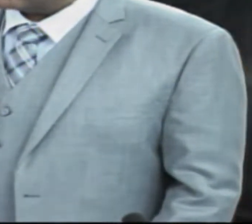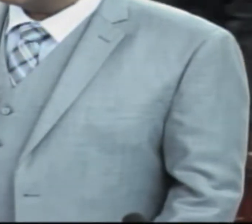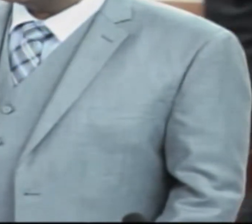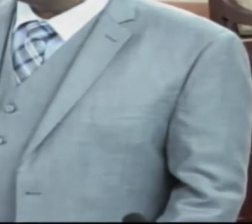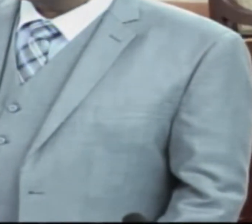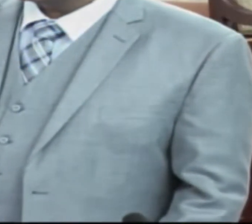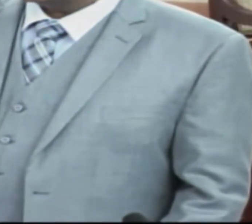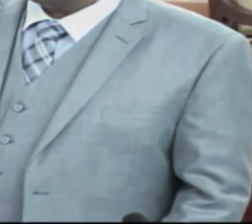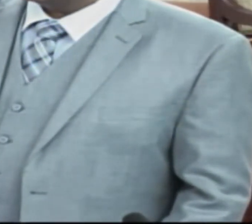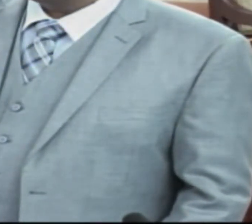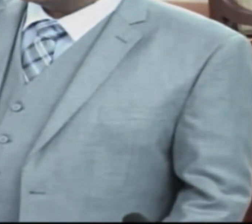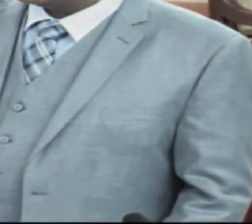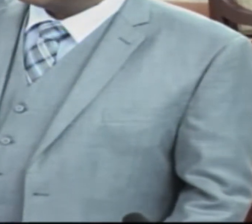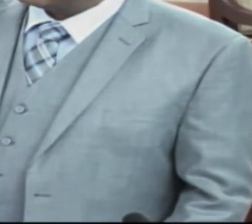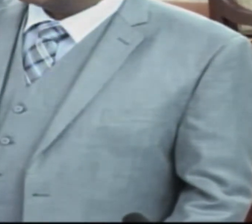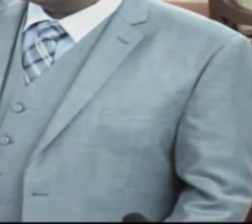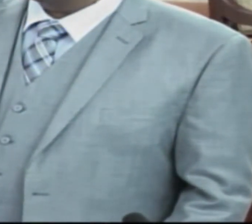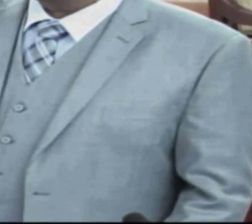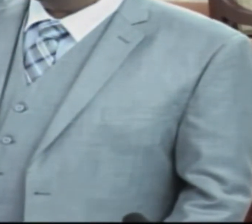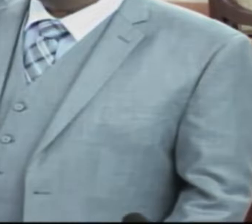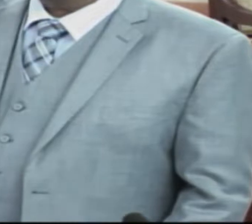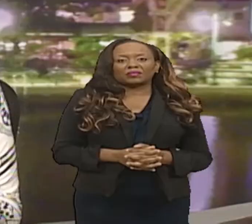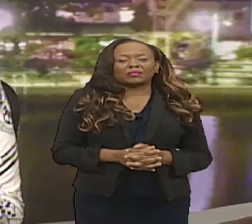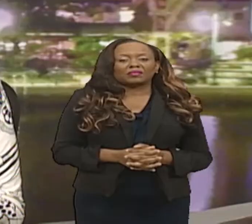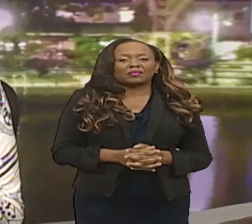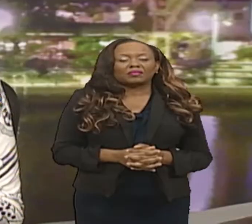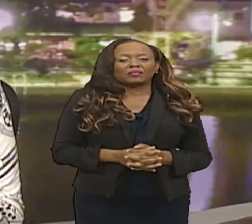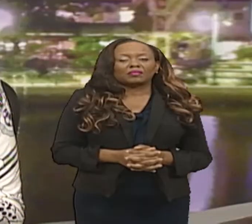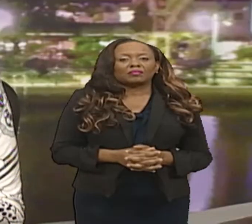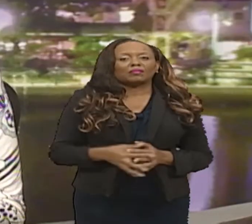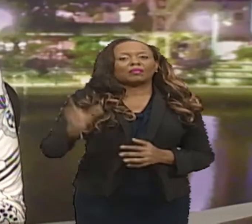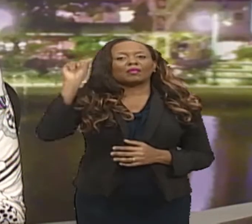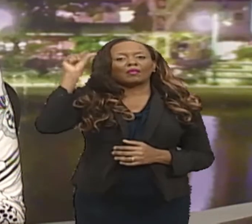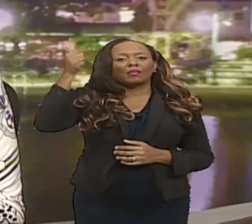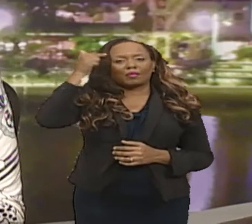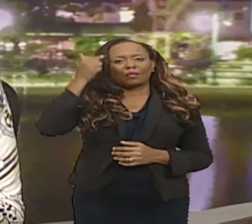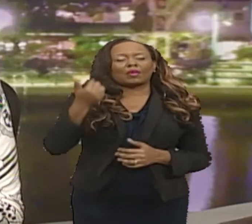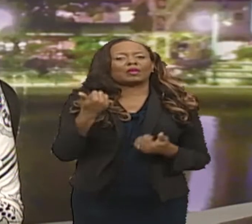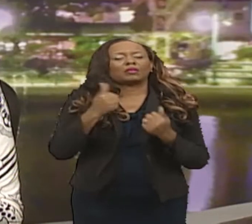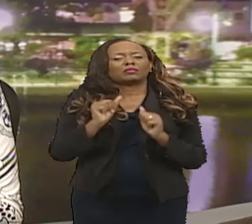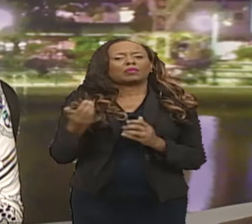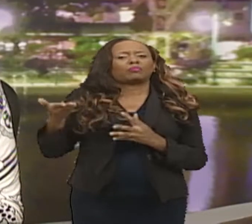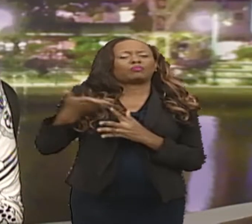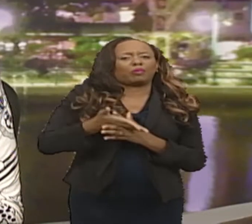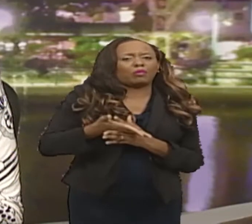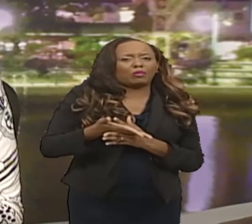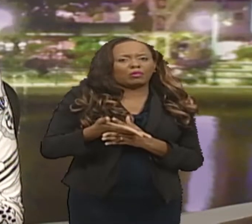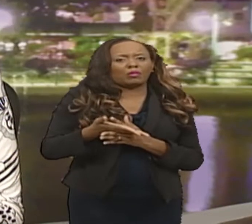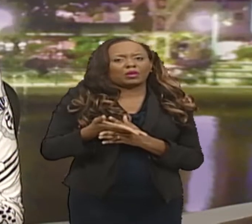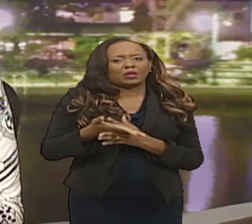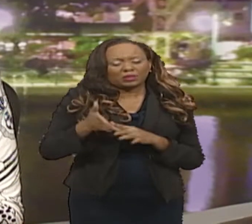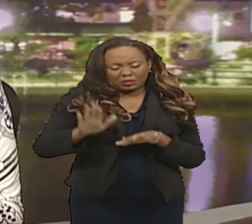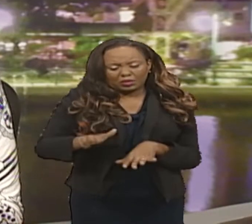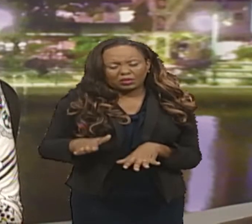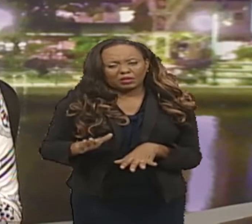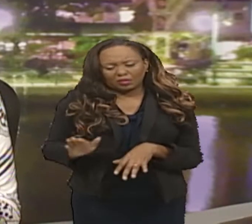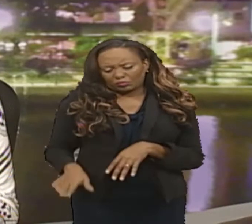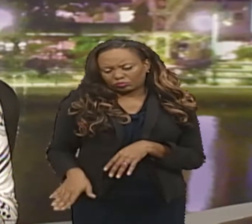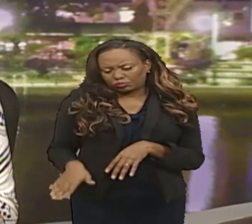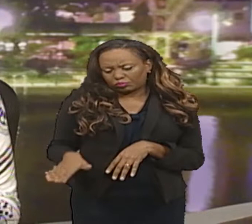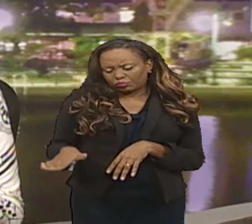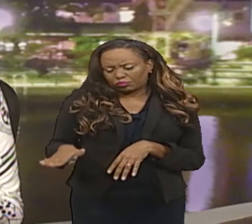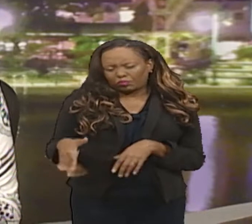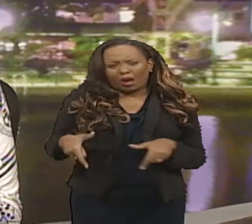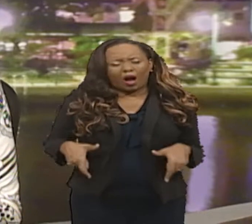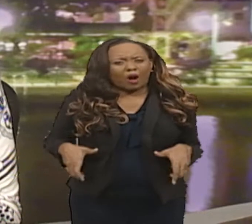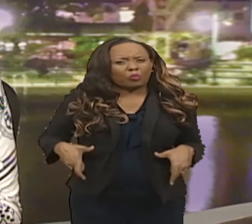you believe you can get away and do anything you want. Government is trying to break the cycle leading to growing levels of obesity in